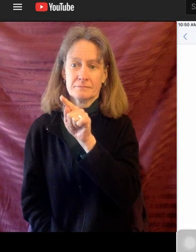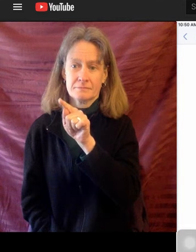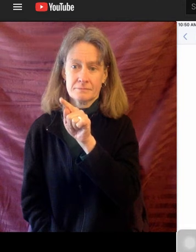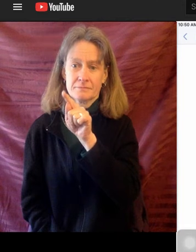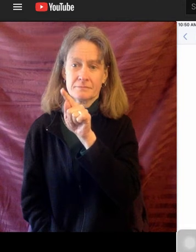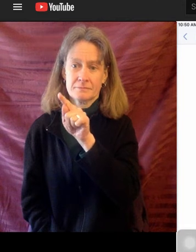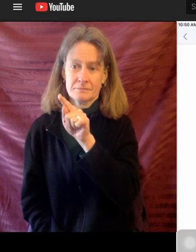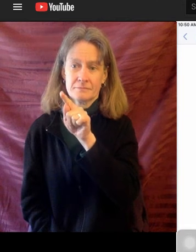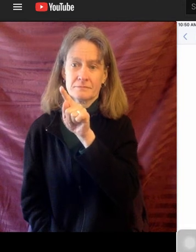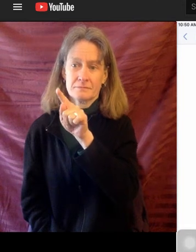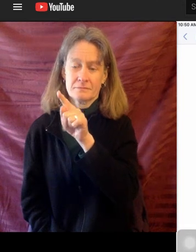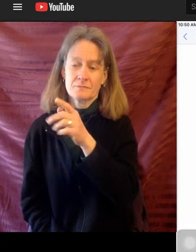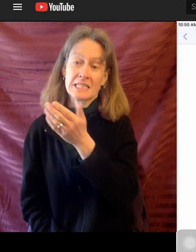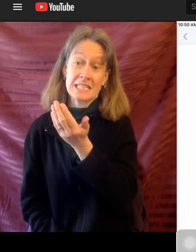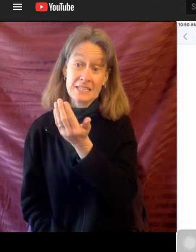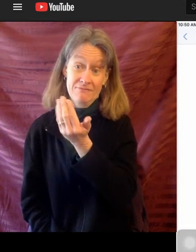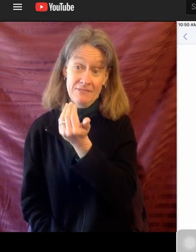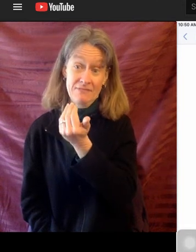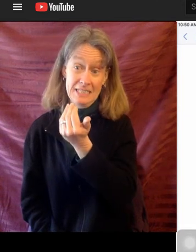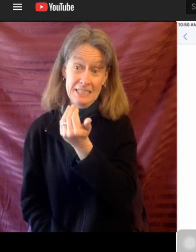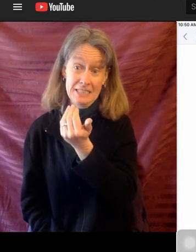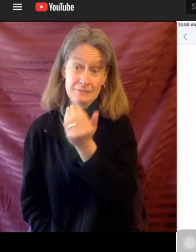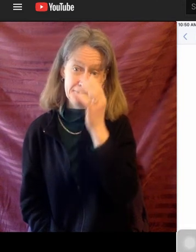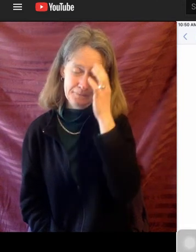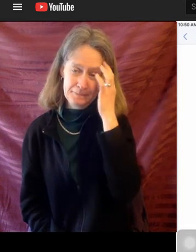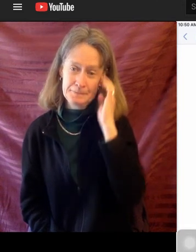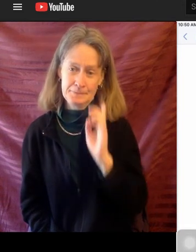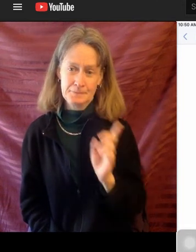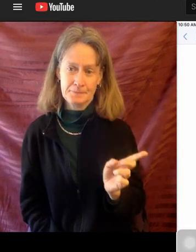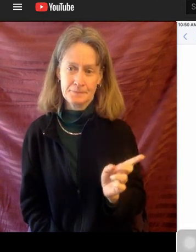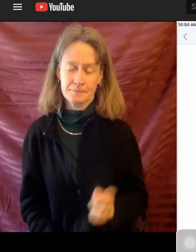11, 12, 13, 14, 15.